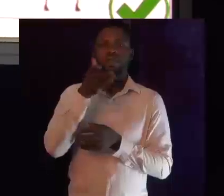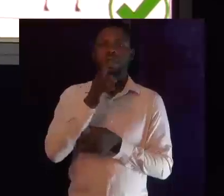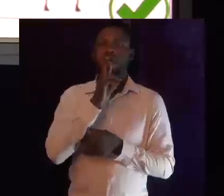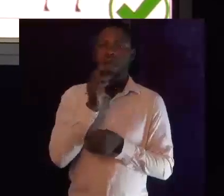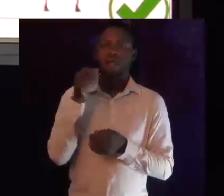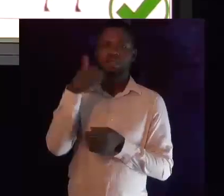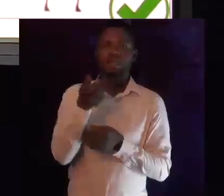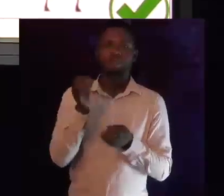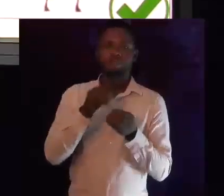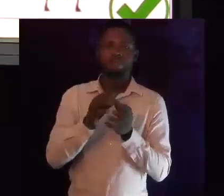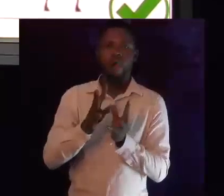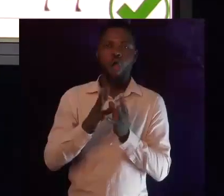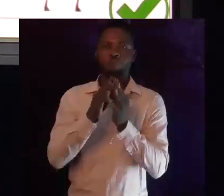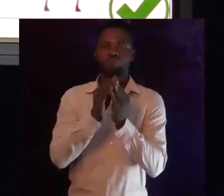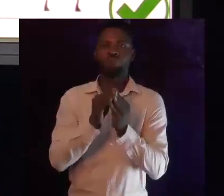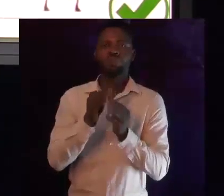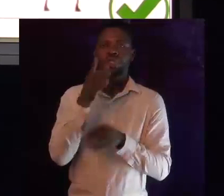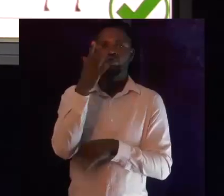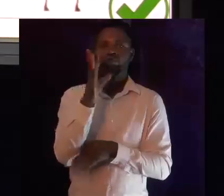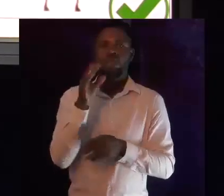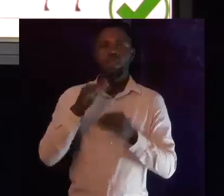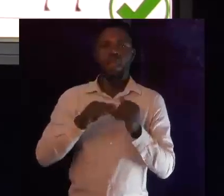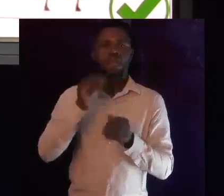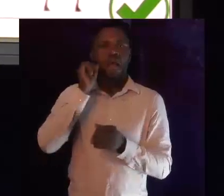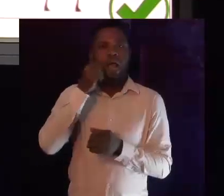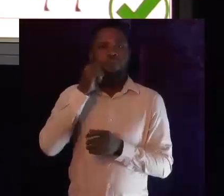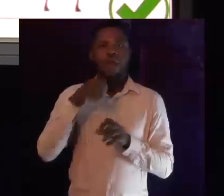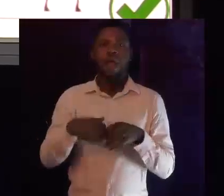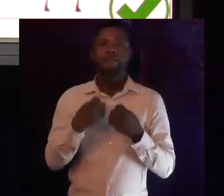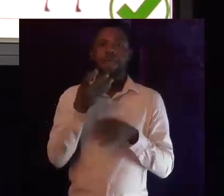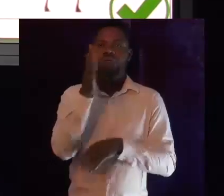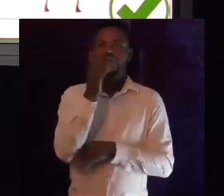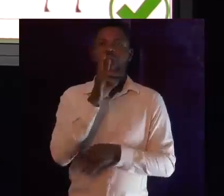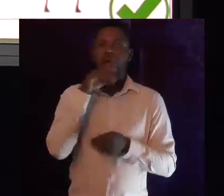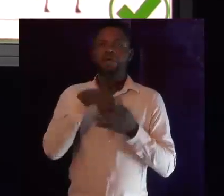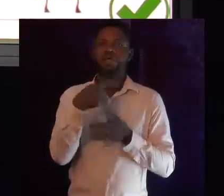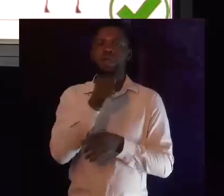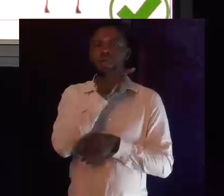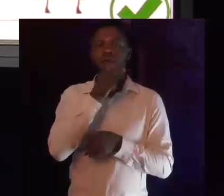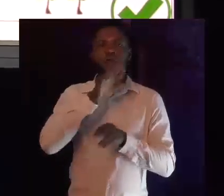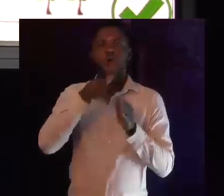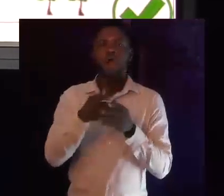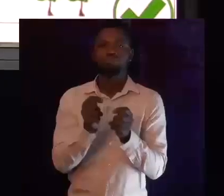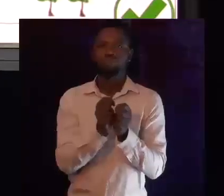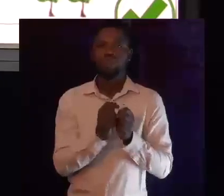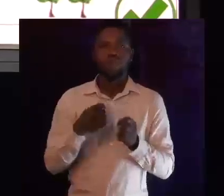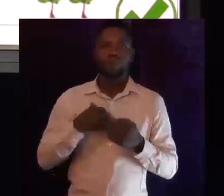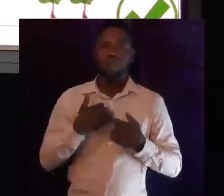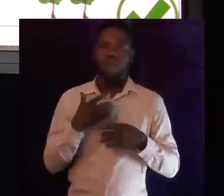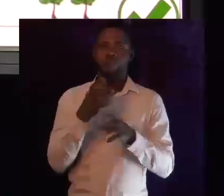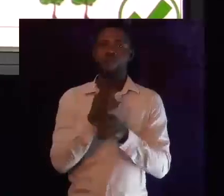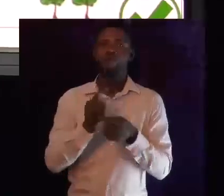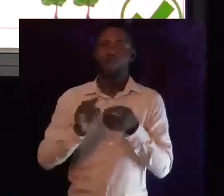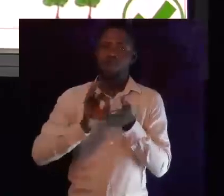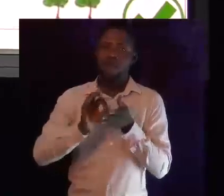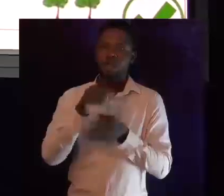are 10 more peach trees than apple trees. Finally, how many trees are in the garden altogether? We've got